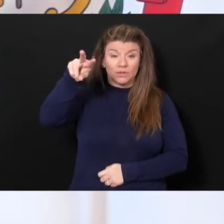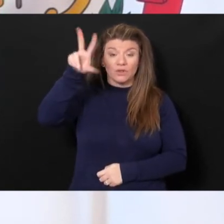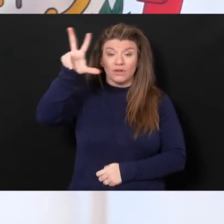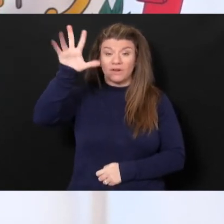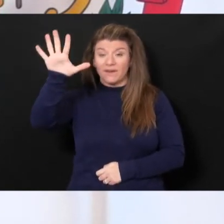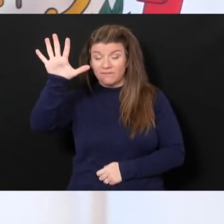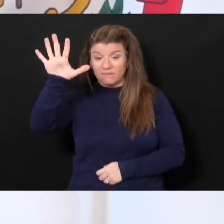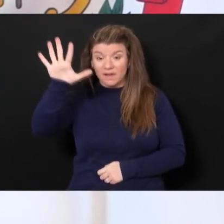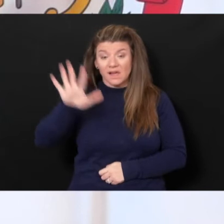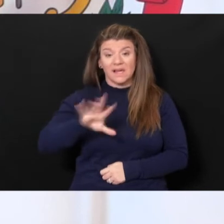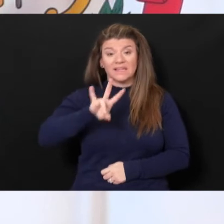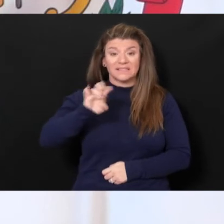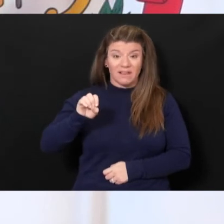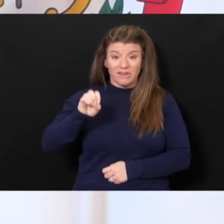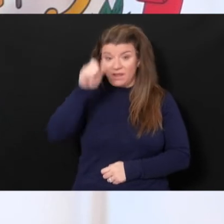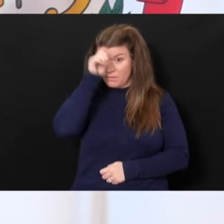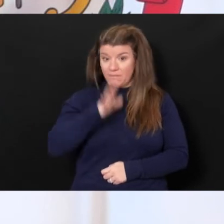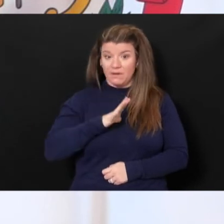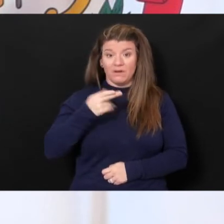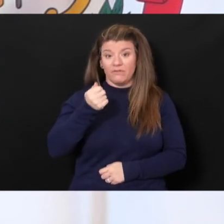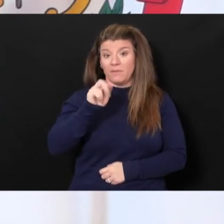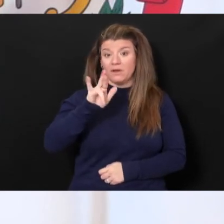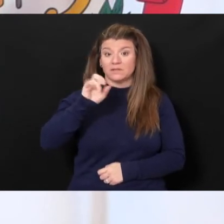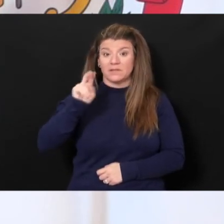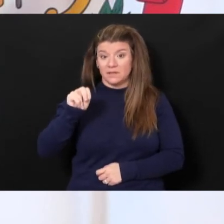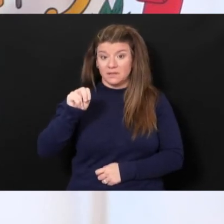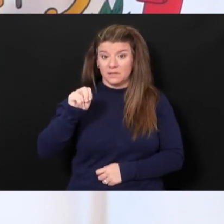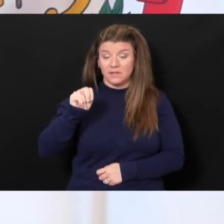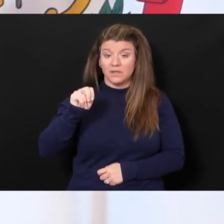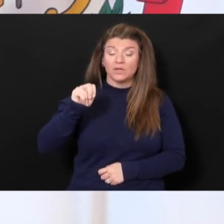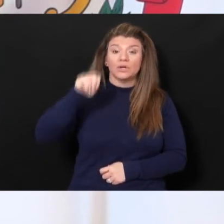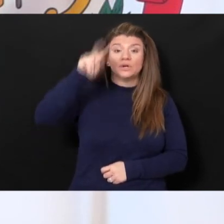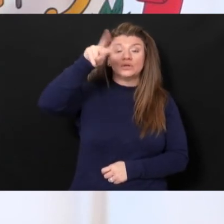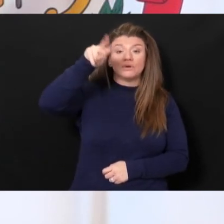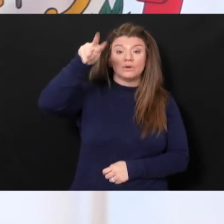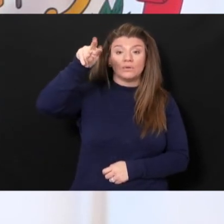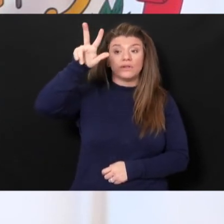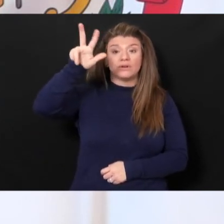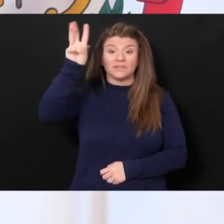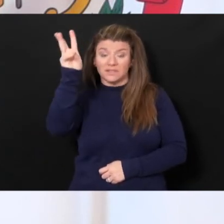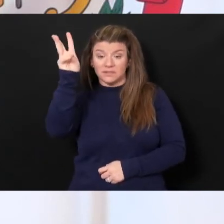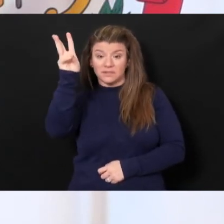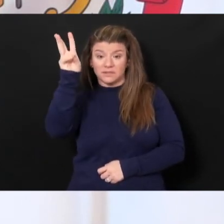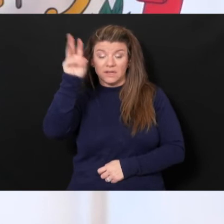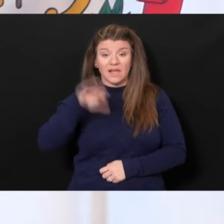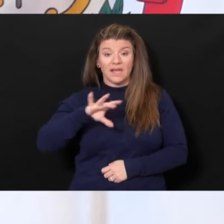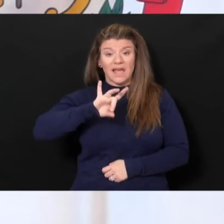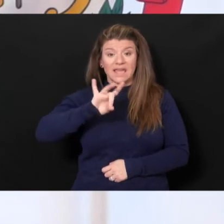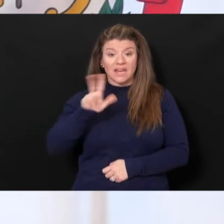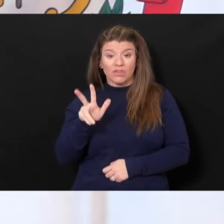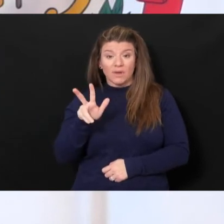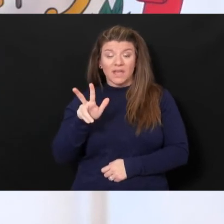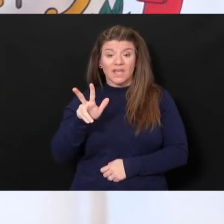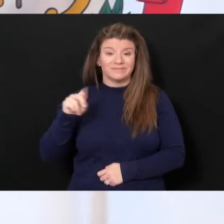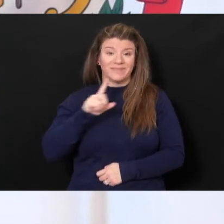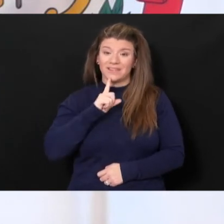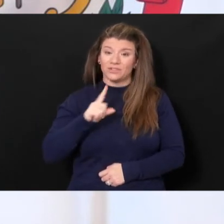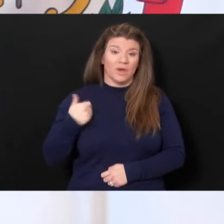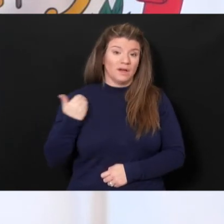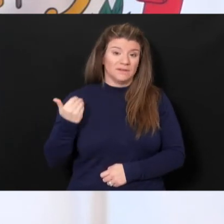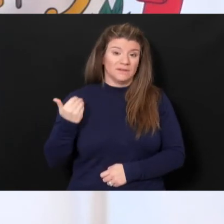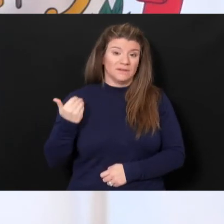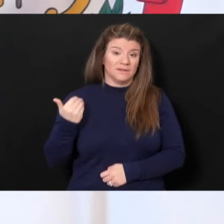2,235th death is a 70-year-old male from Harrison County. Our 2,236th death is an 83-year-old female from Berkeley.